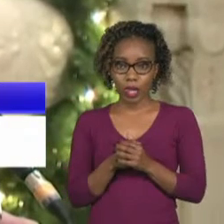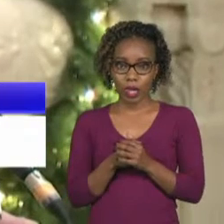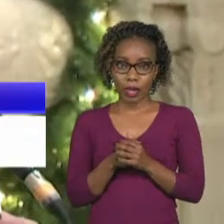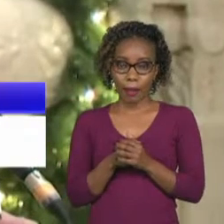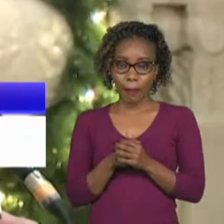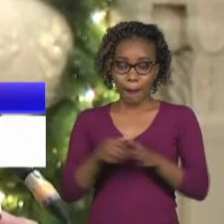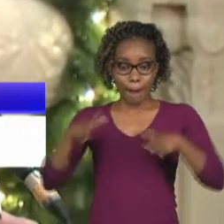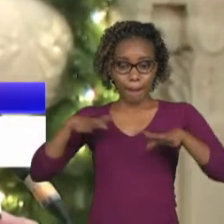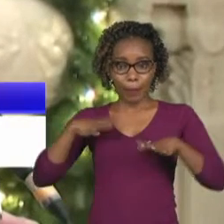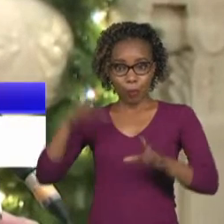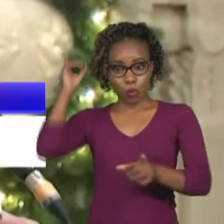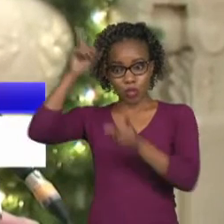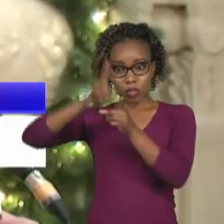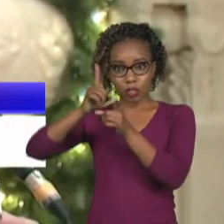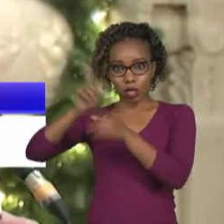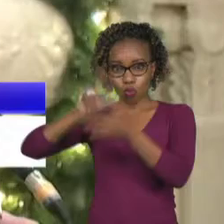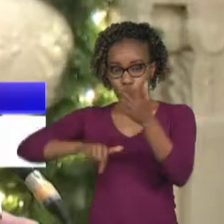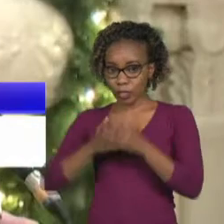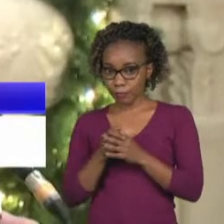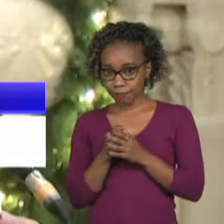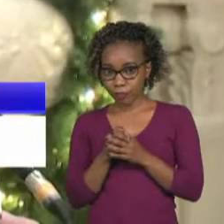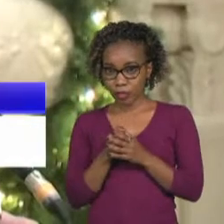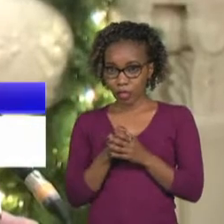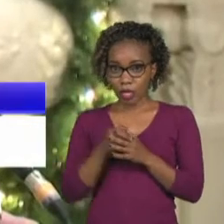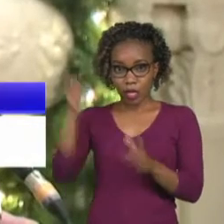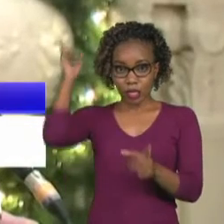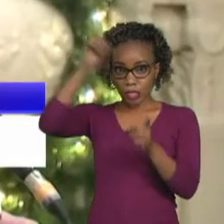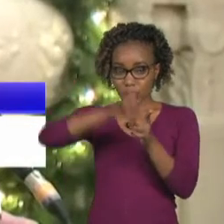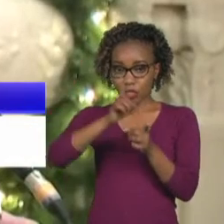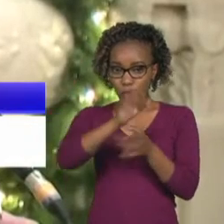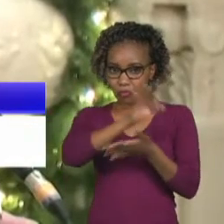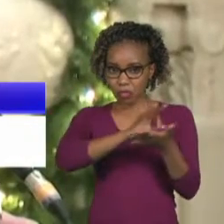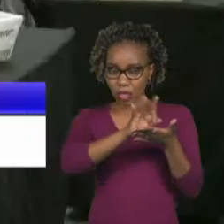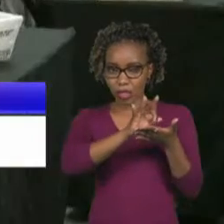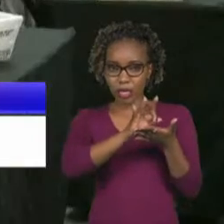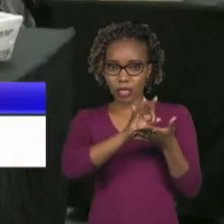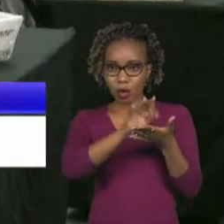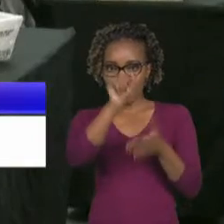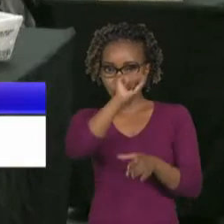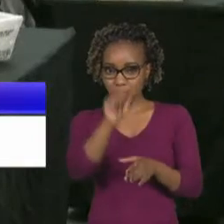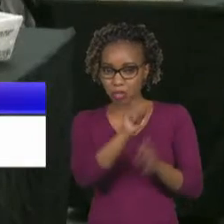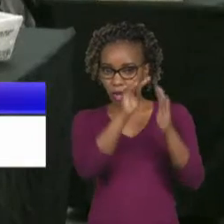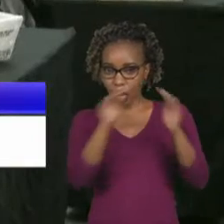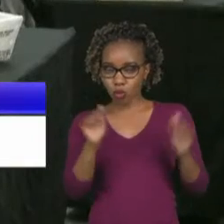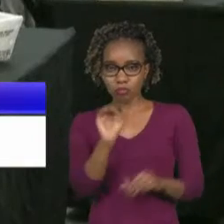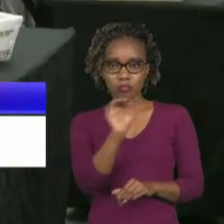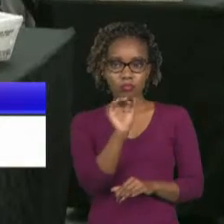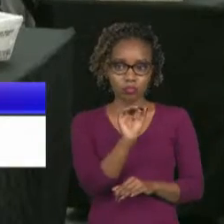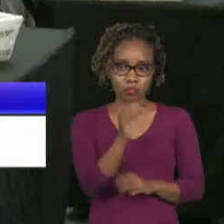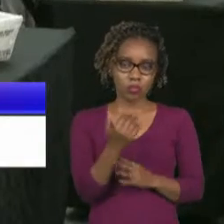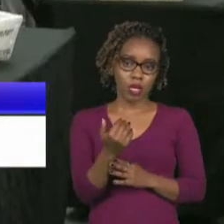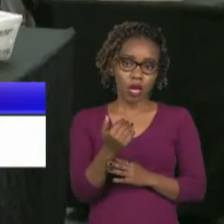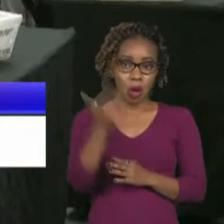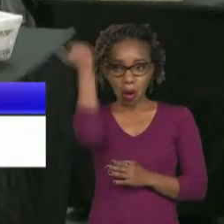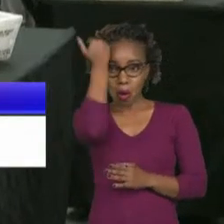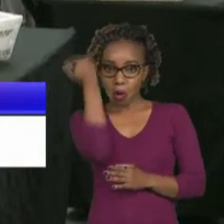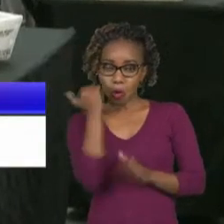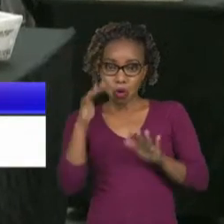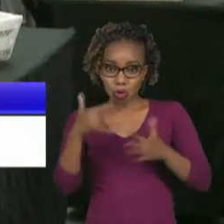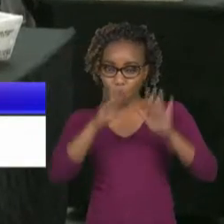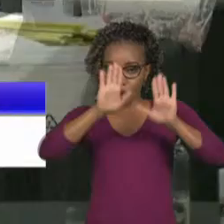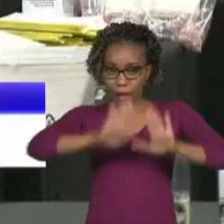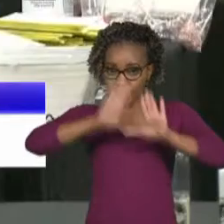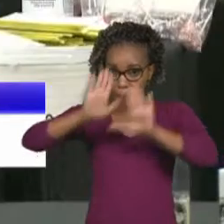people, not a decision by the Secretary of State's office or of courts or of either campaigns. The